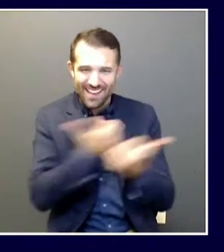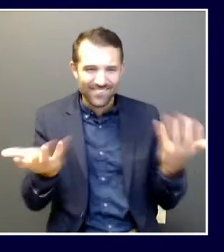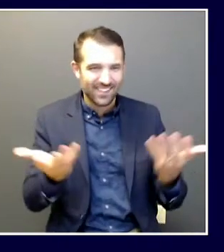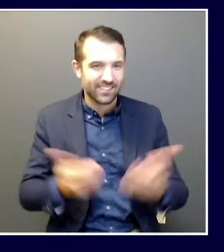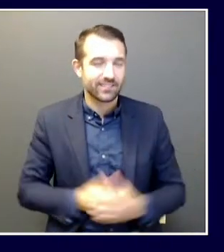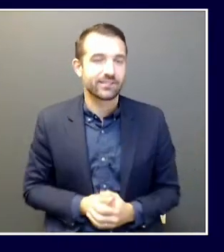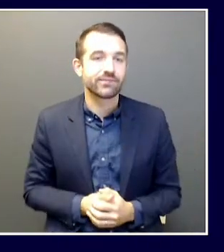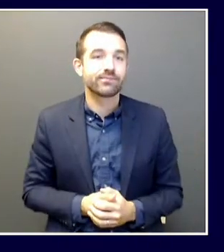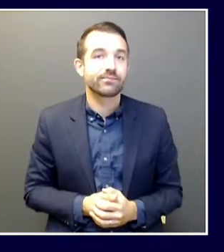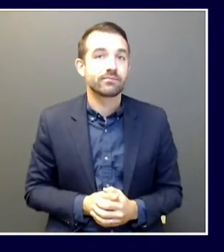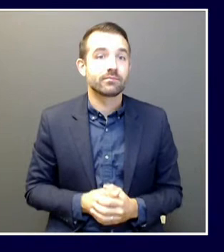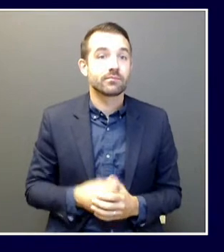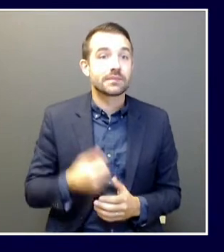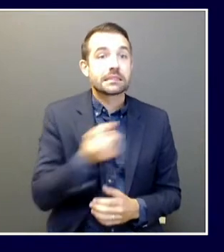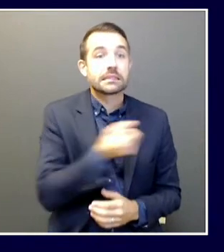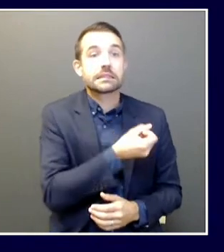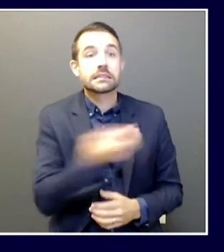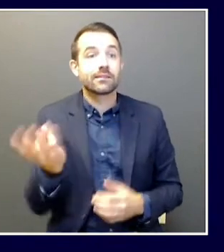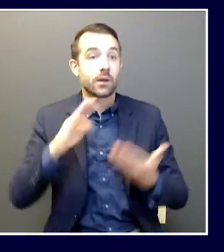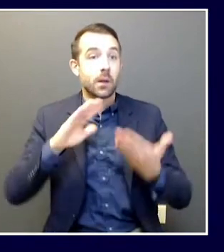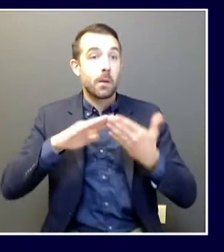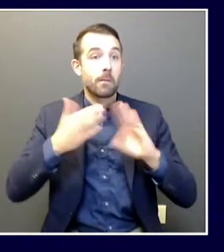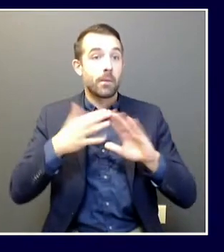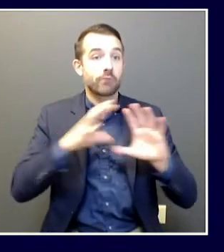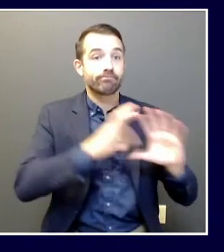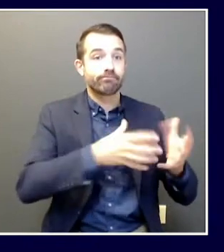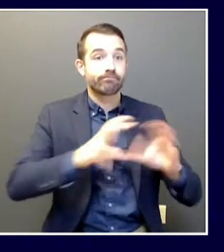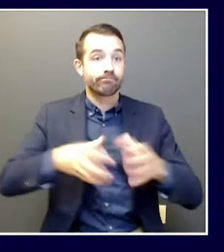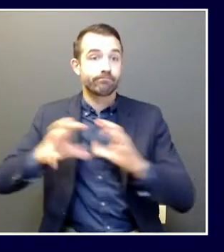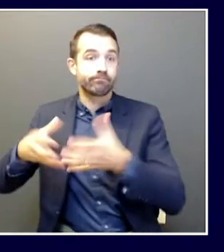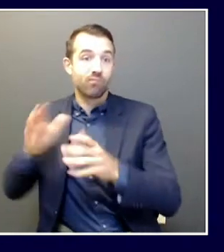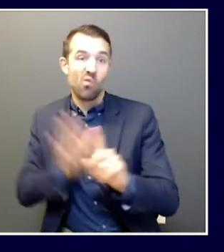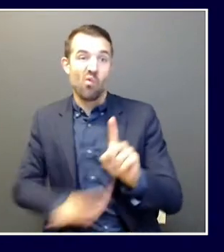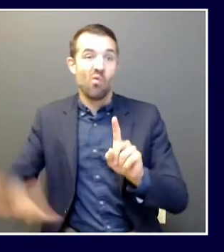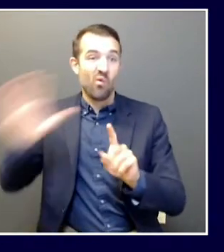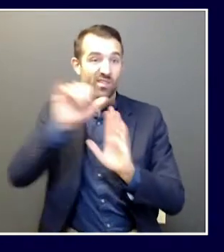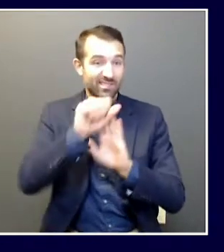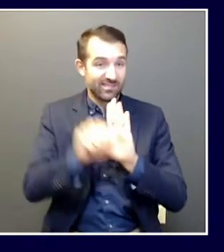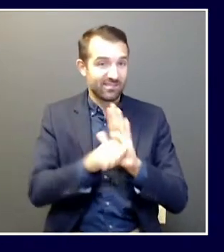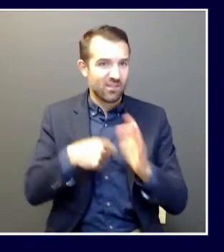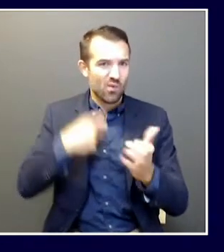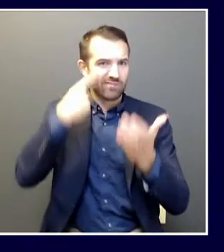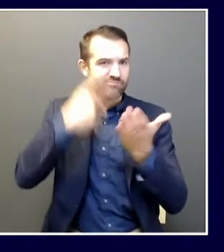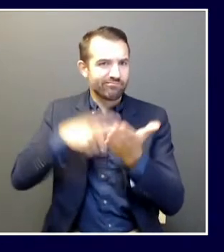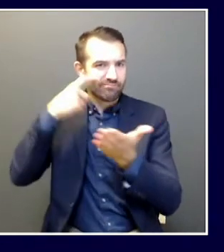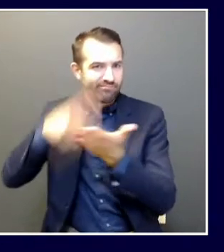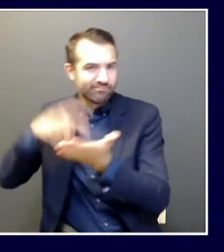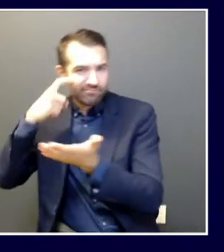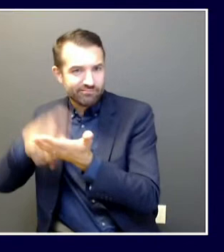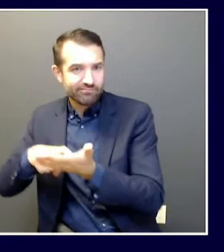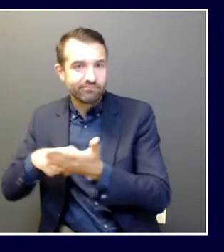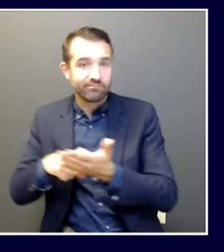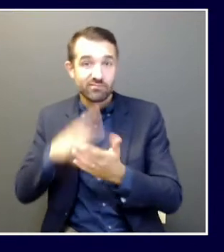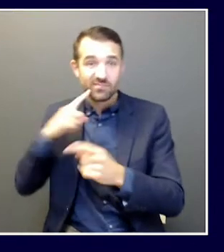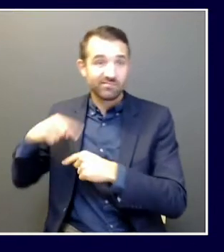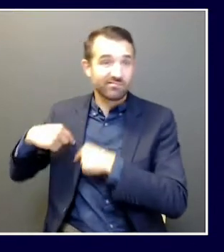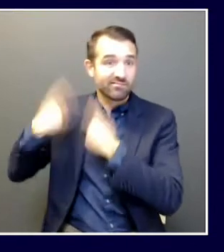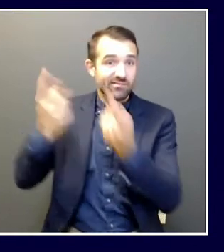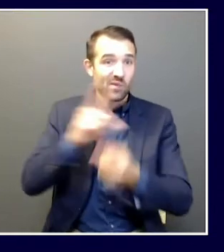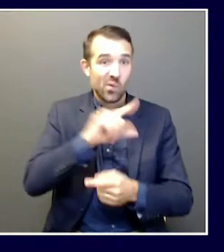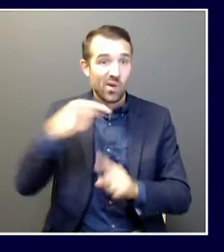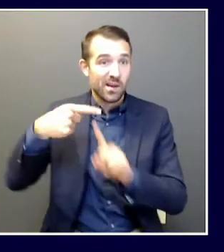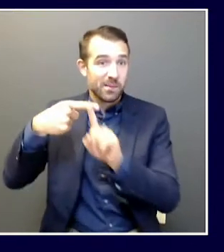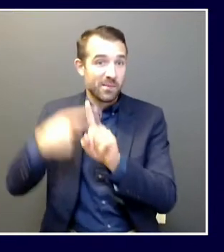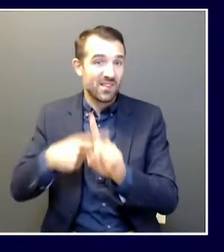the state who have, since even before the first case of COVID was detected, been doing the hard work